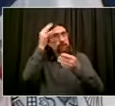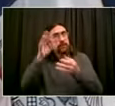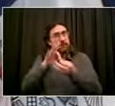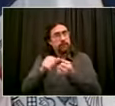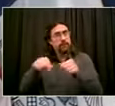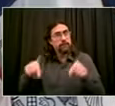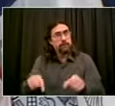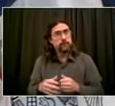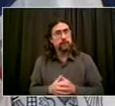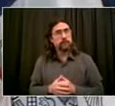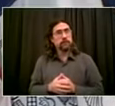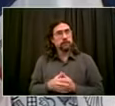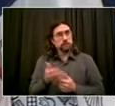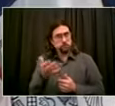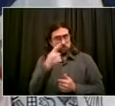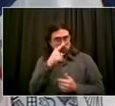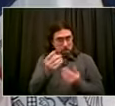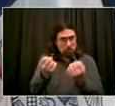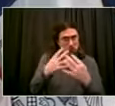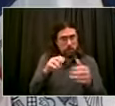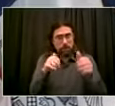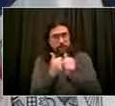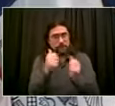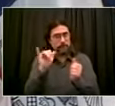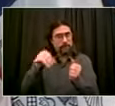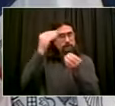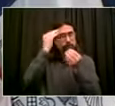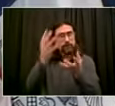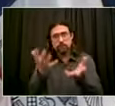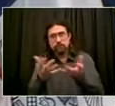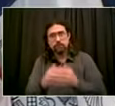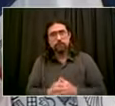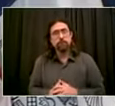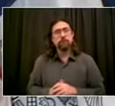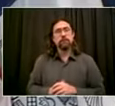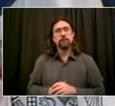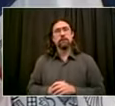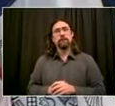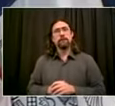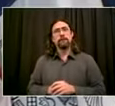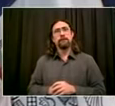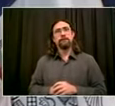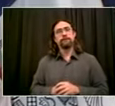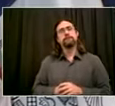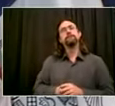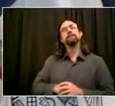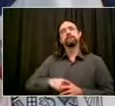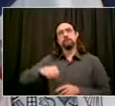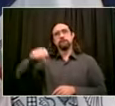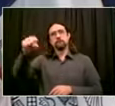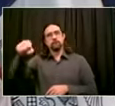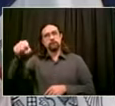with the clear point I made yesterday that we want to make sure there is not further